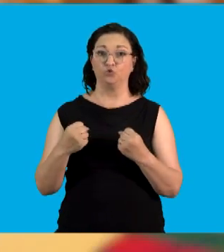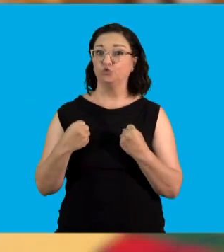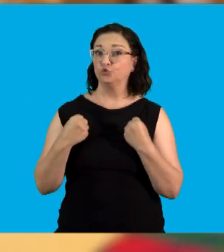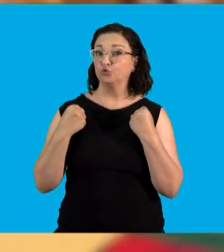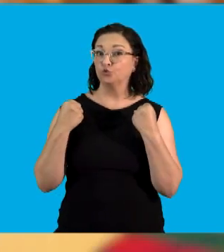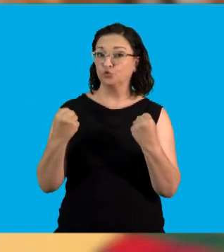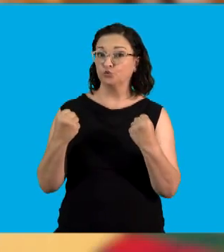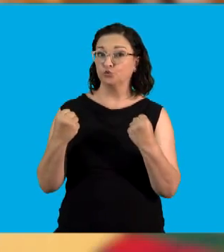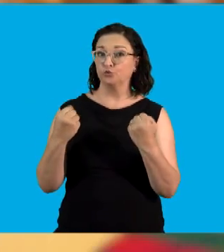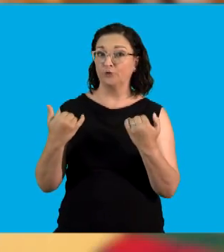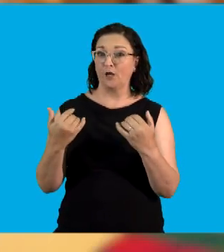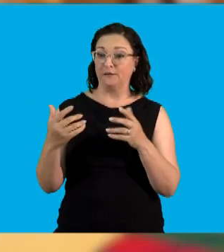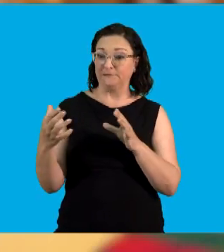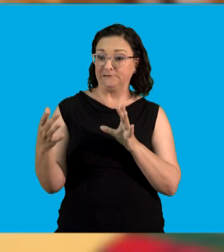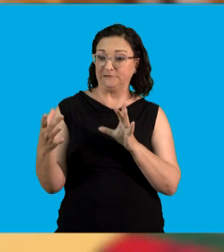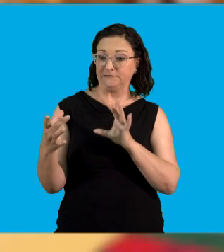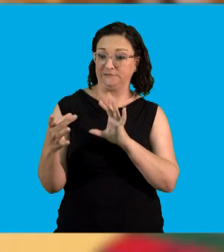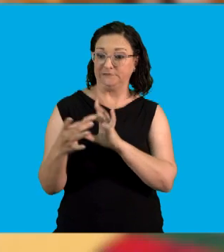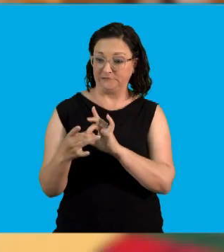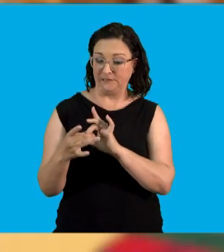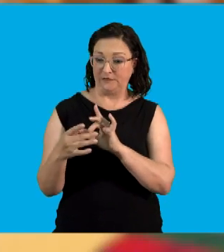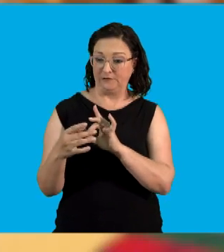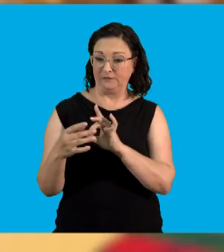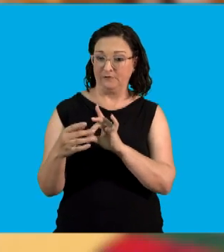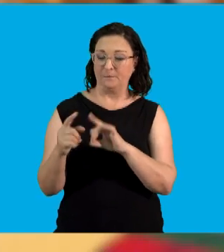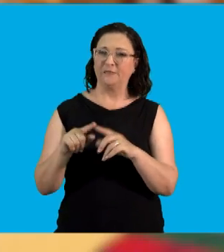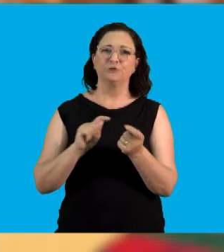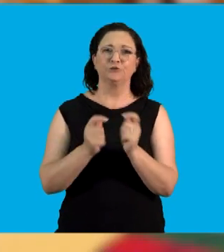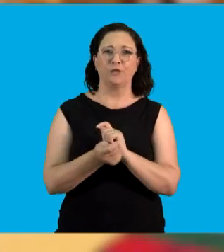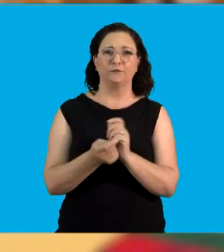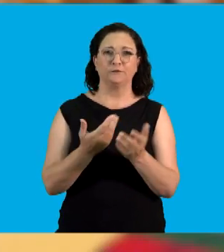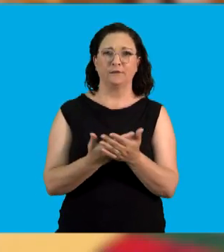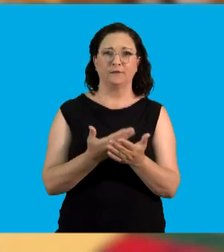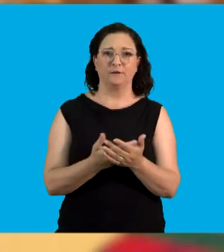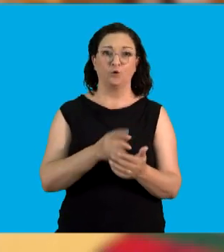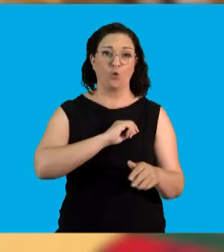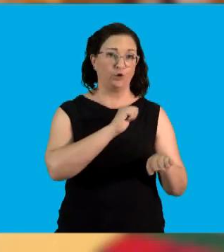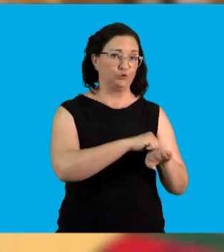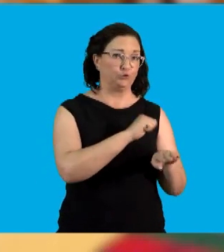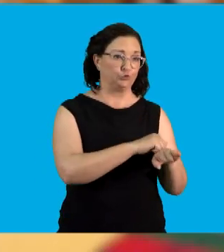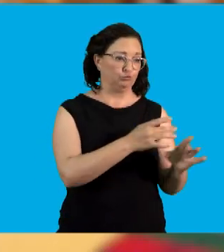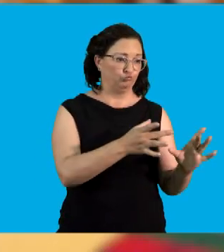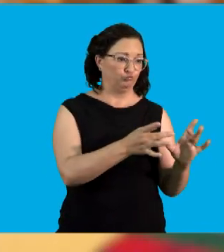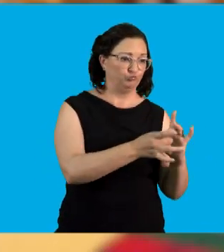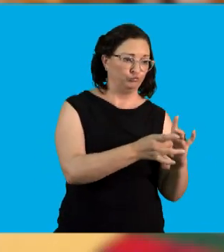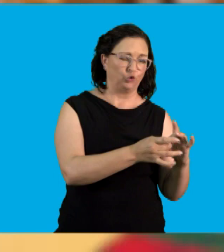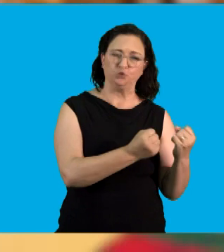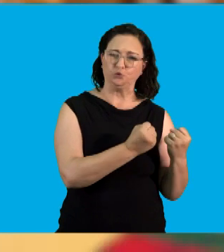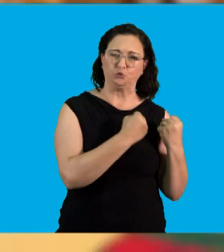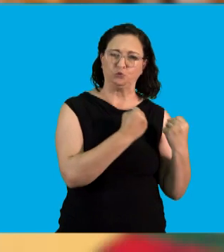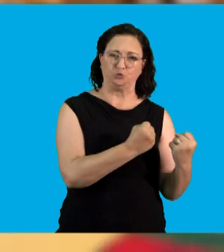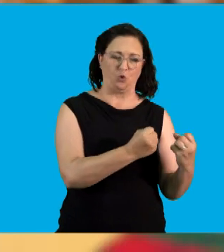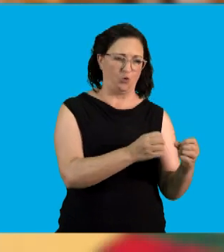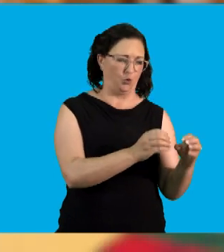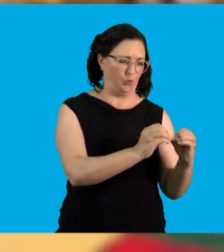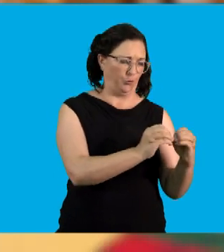However, the strength of those attractive forces, it changes from one matter to the other. In a solid, the attractive forces